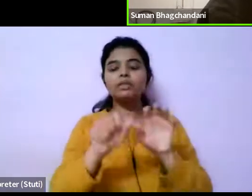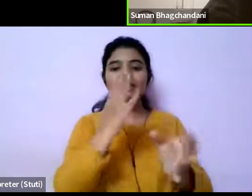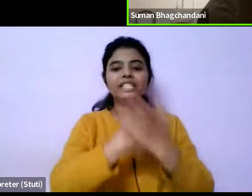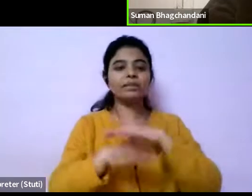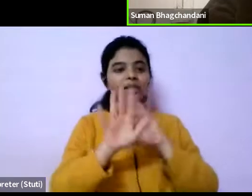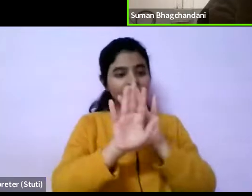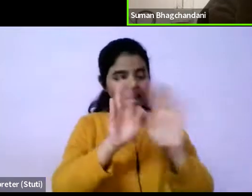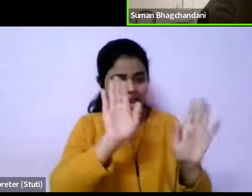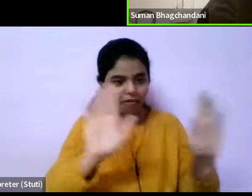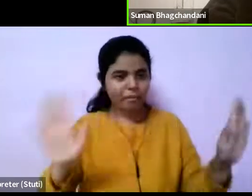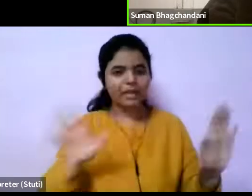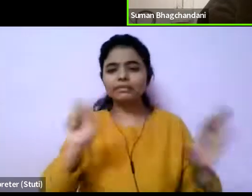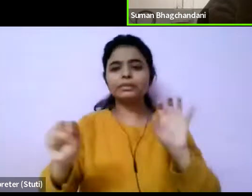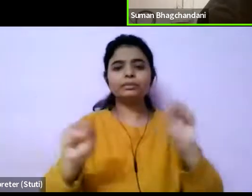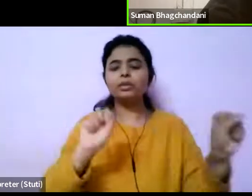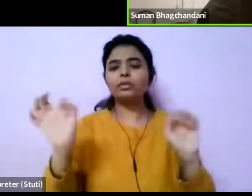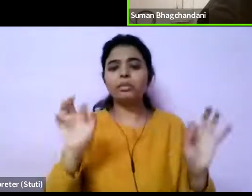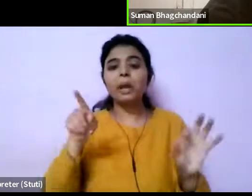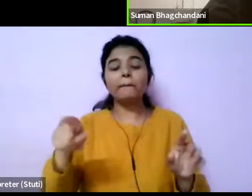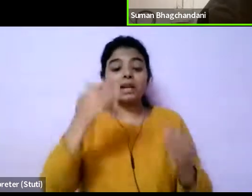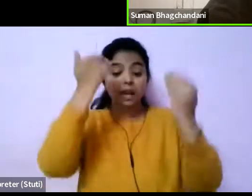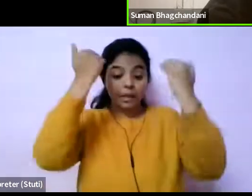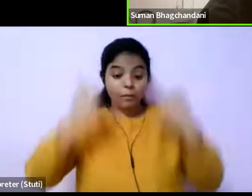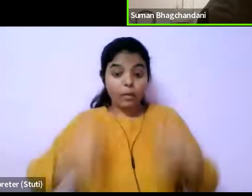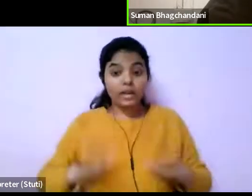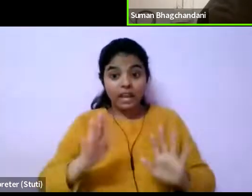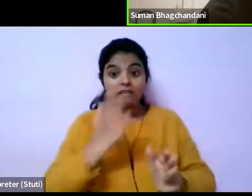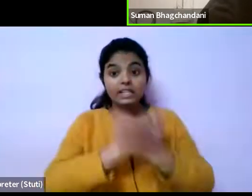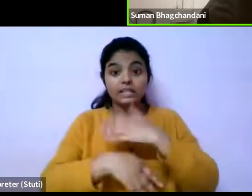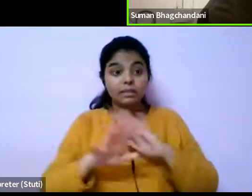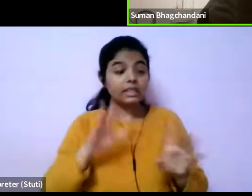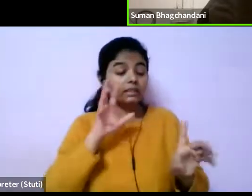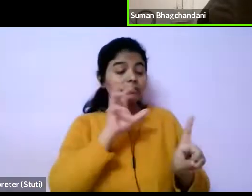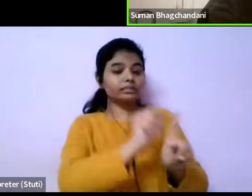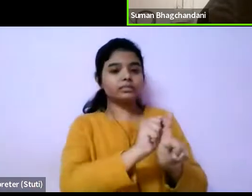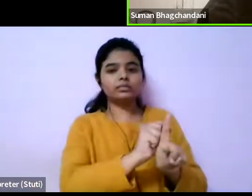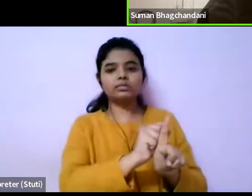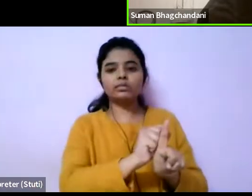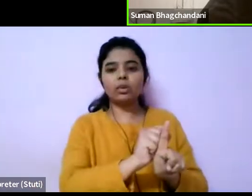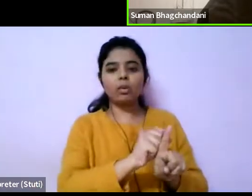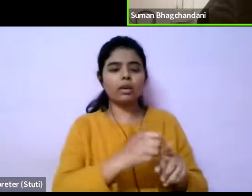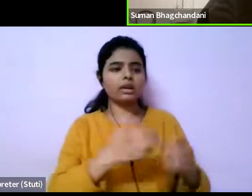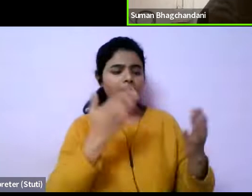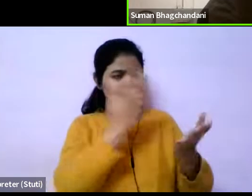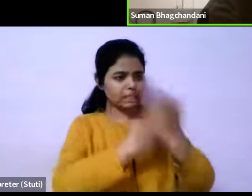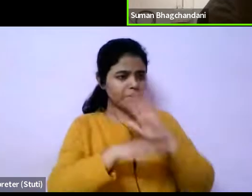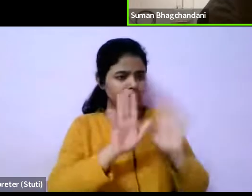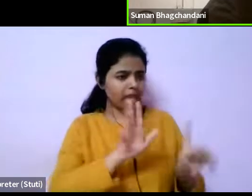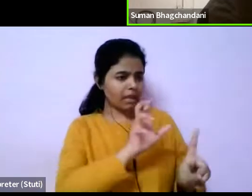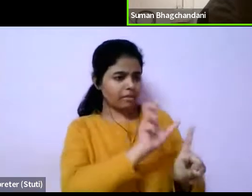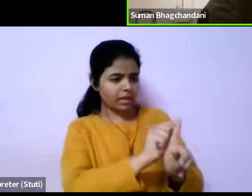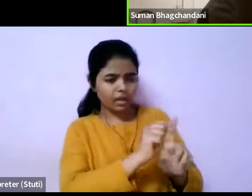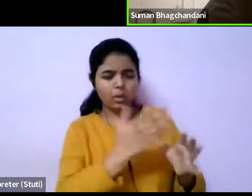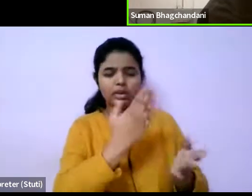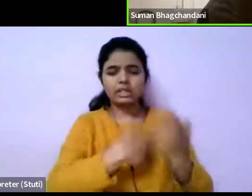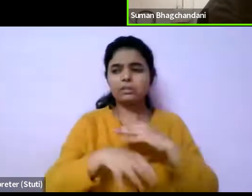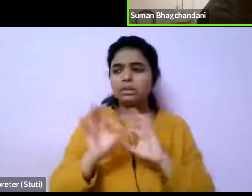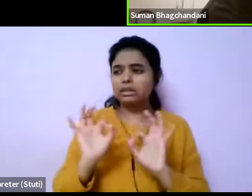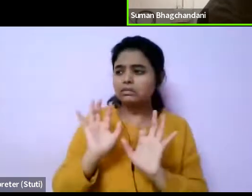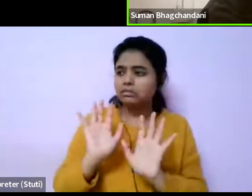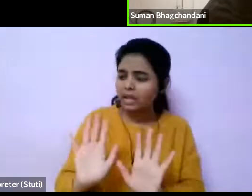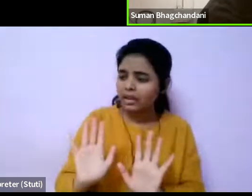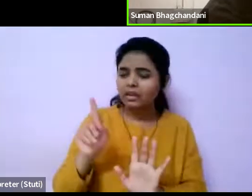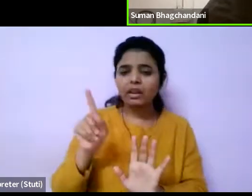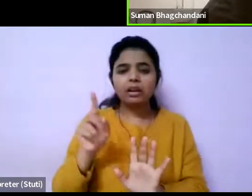or invisibilizing the disability in a body, one can refer to the medical lens through which disability was perceived in the 18th and 19th